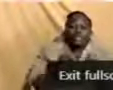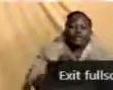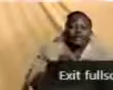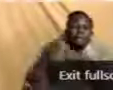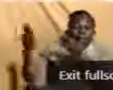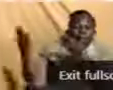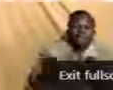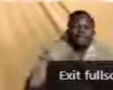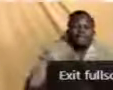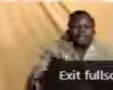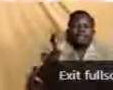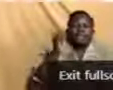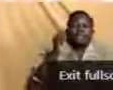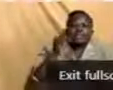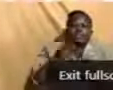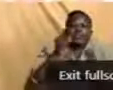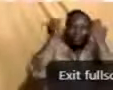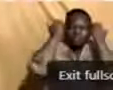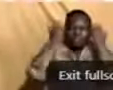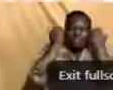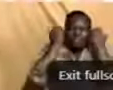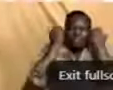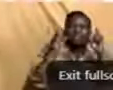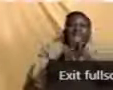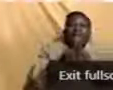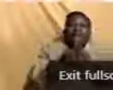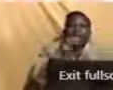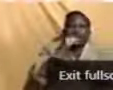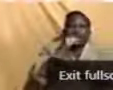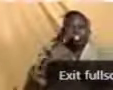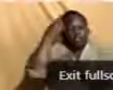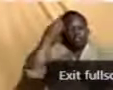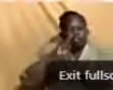court. And I asked for the orders that I asked for,